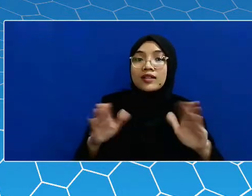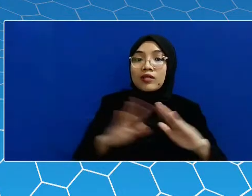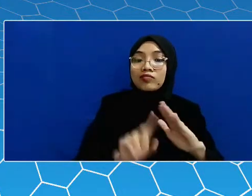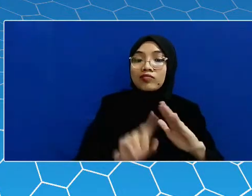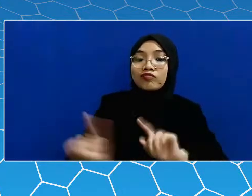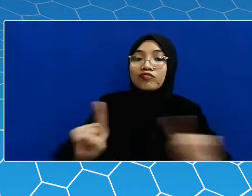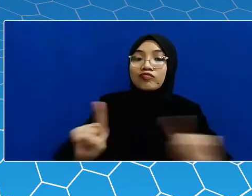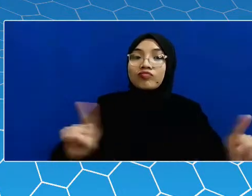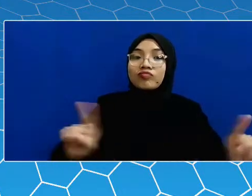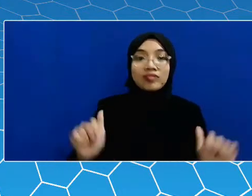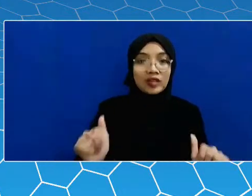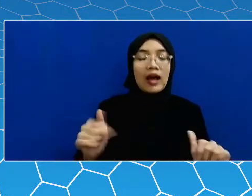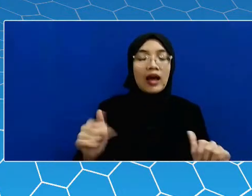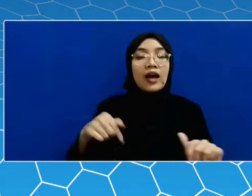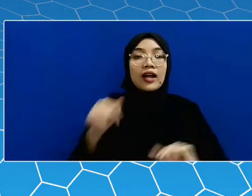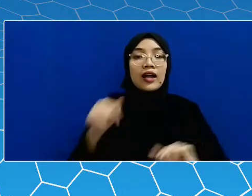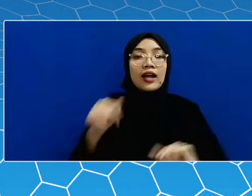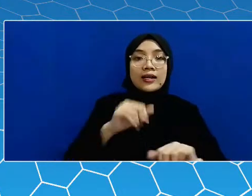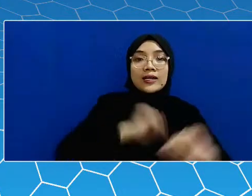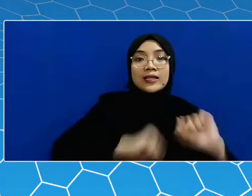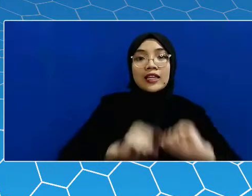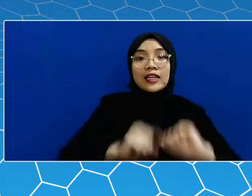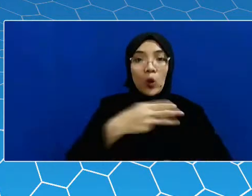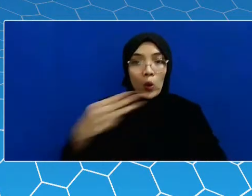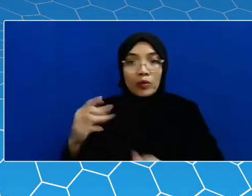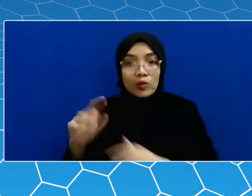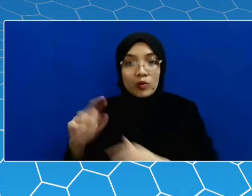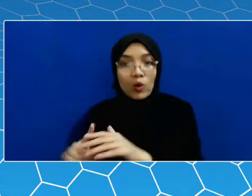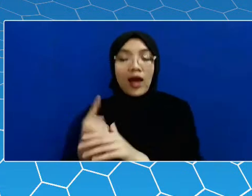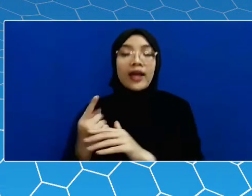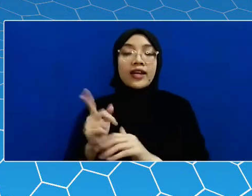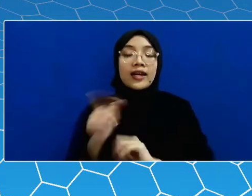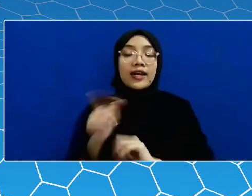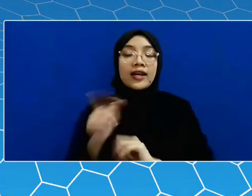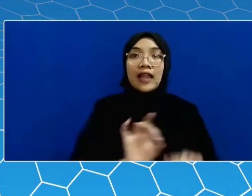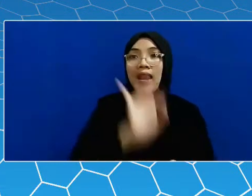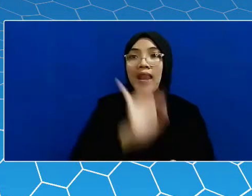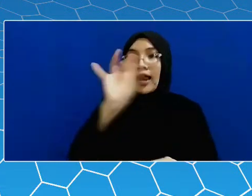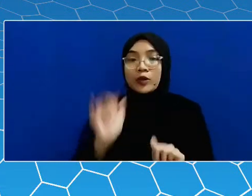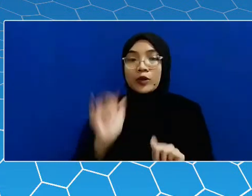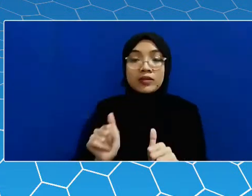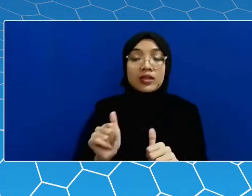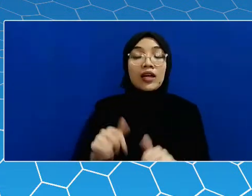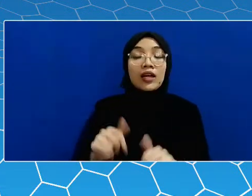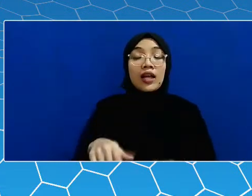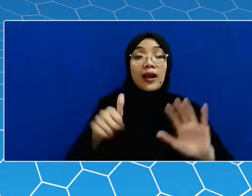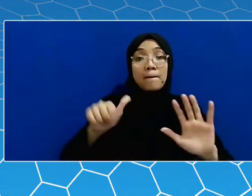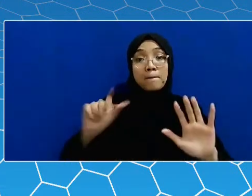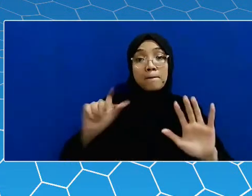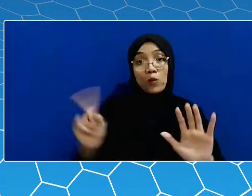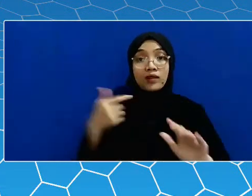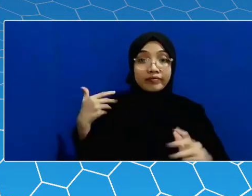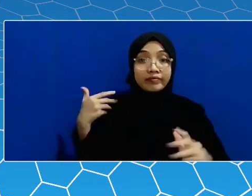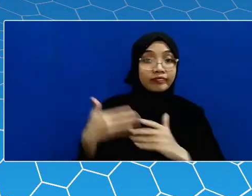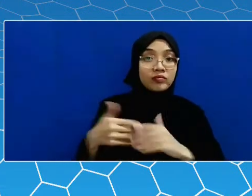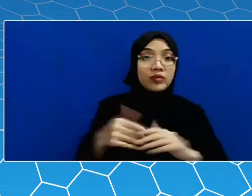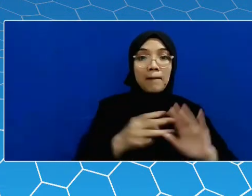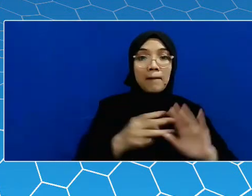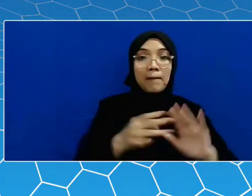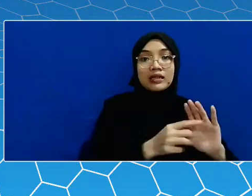economic activities and other activities as well. During the last 6 months, between March until